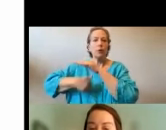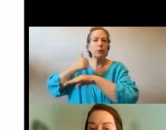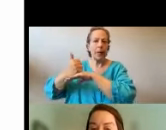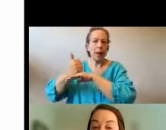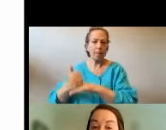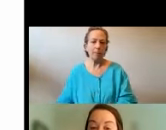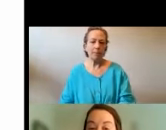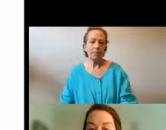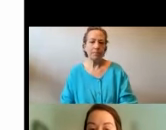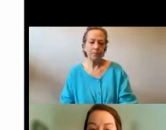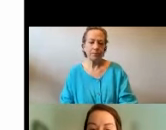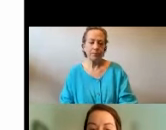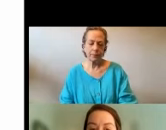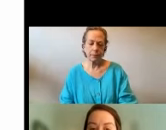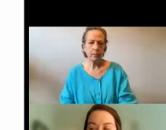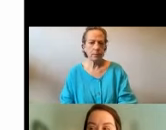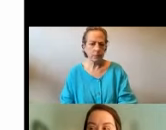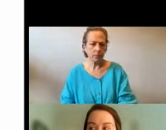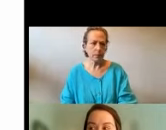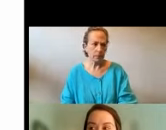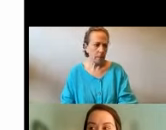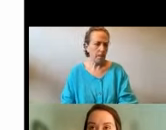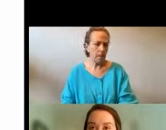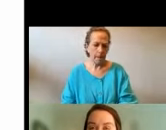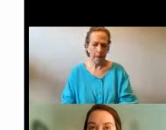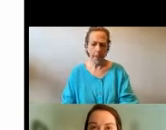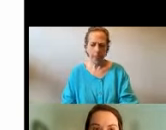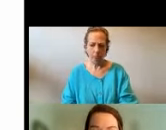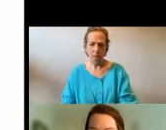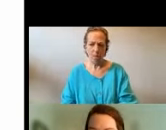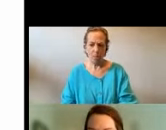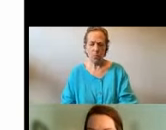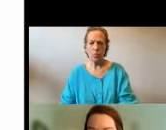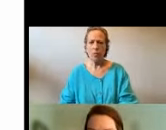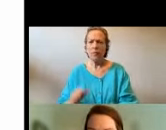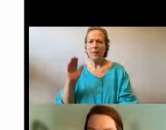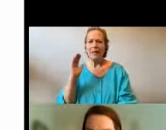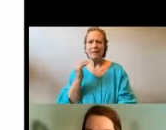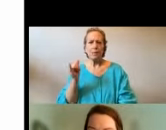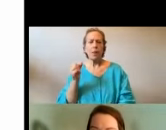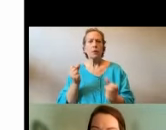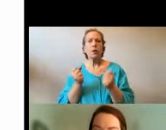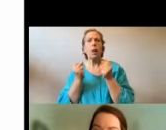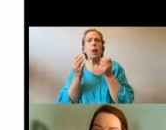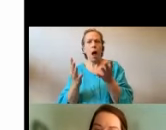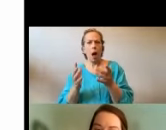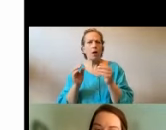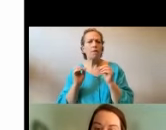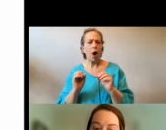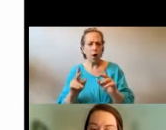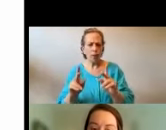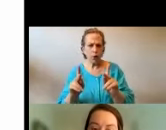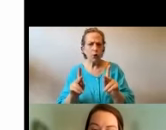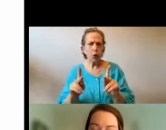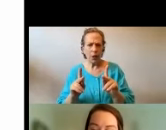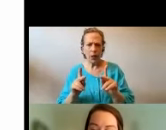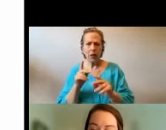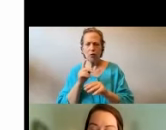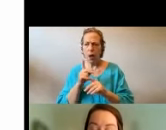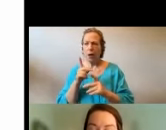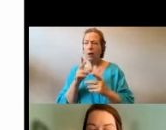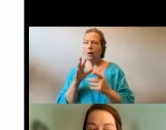Yeah, it seems like there's a lot of opportunity, if not a partnership with all of those different aspects of the hospital-based